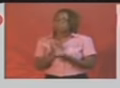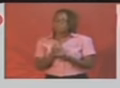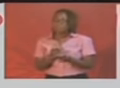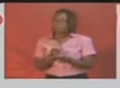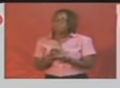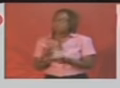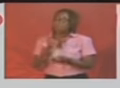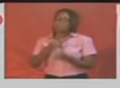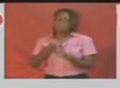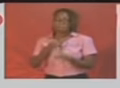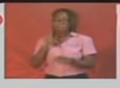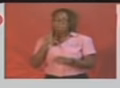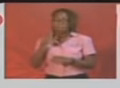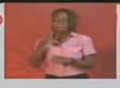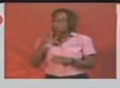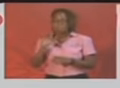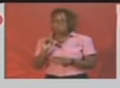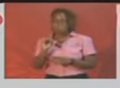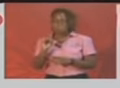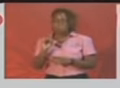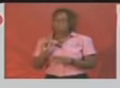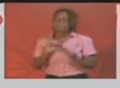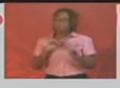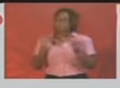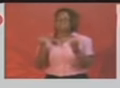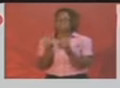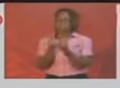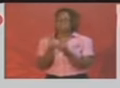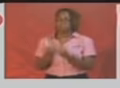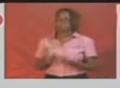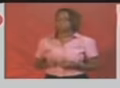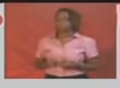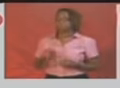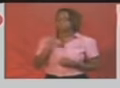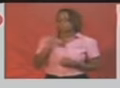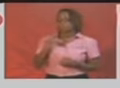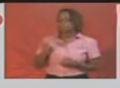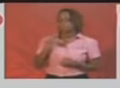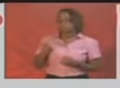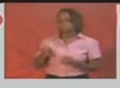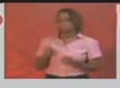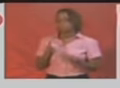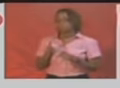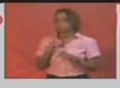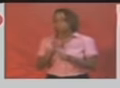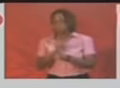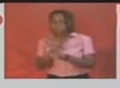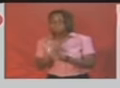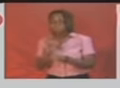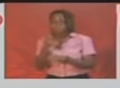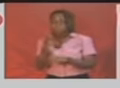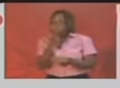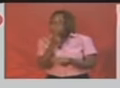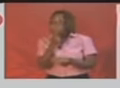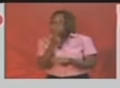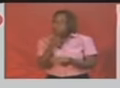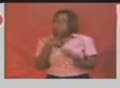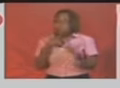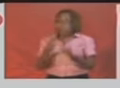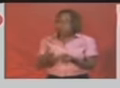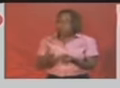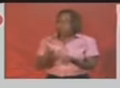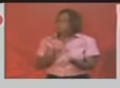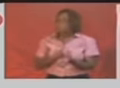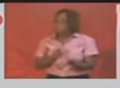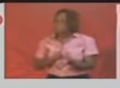tranche, if we have these 2,000, it will be used for the very high risk healthcare workers in the first instance. For example,